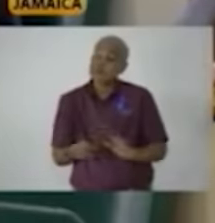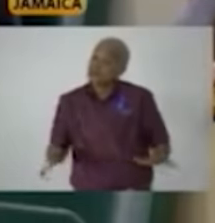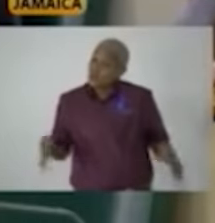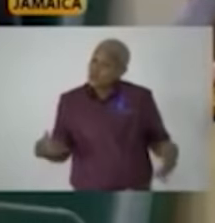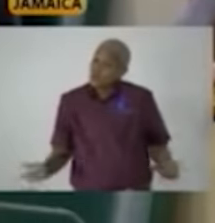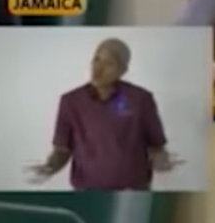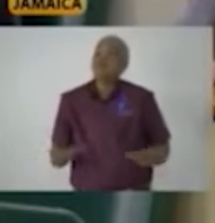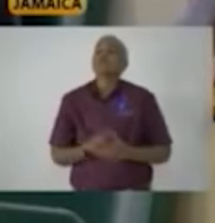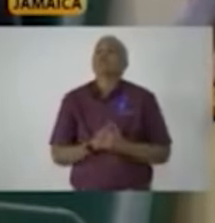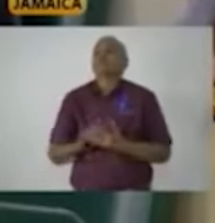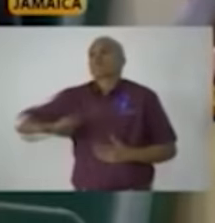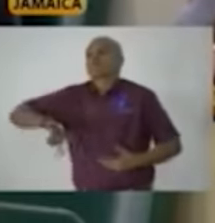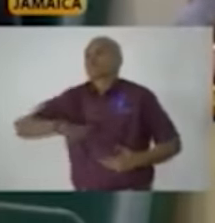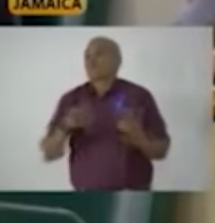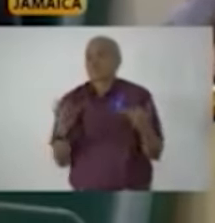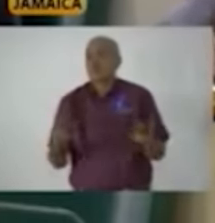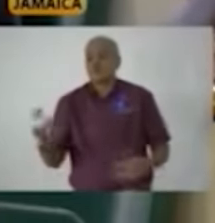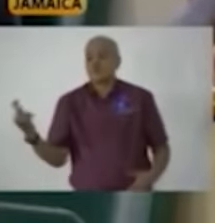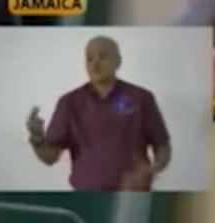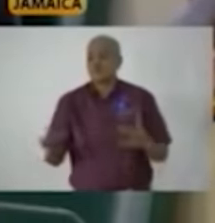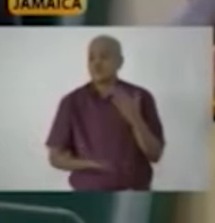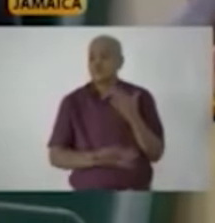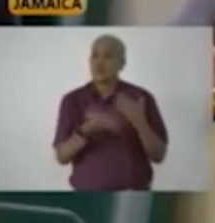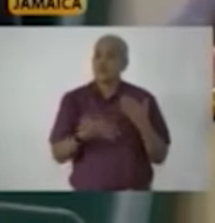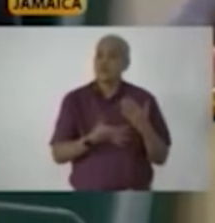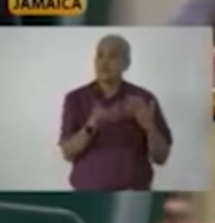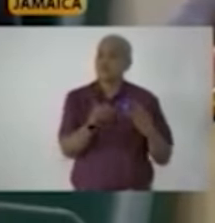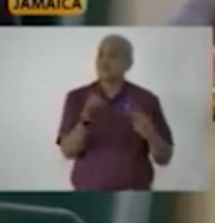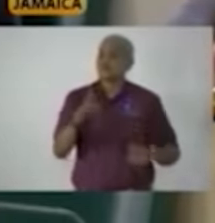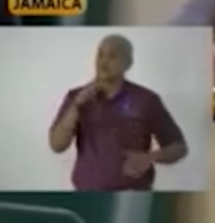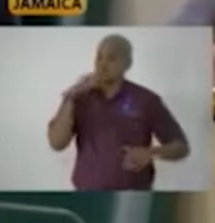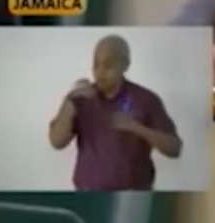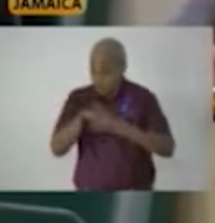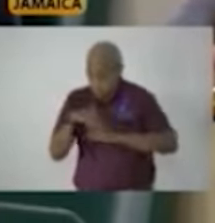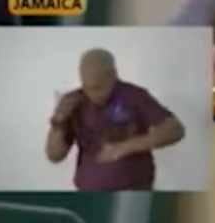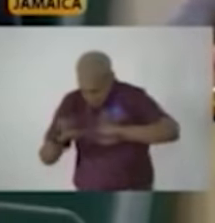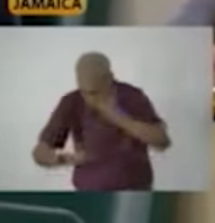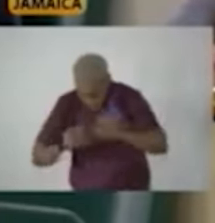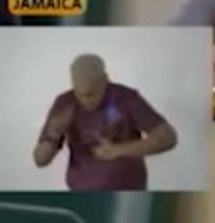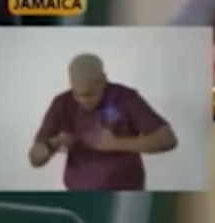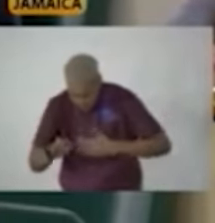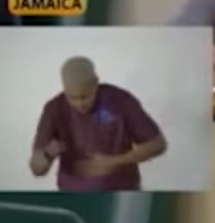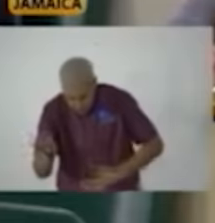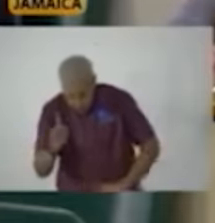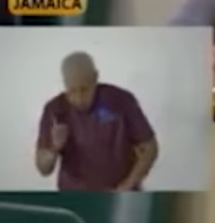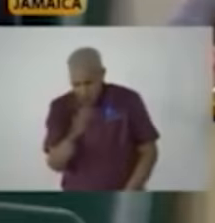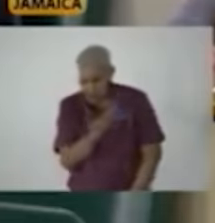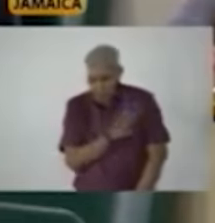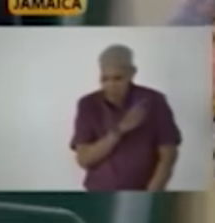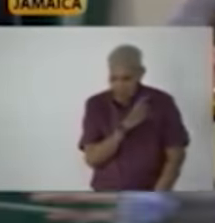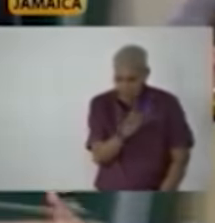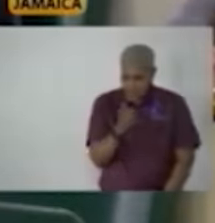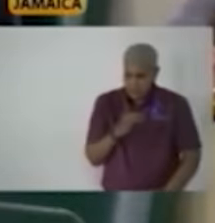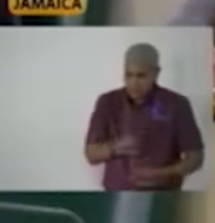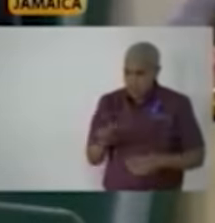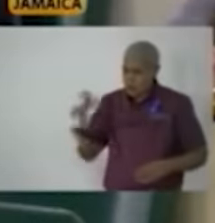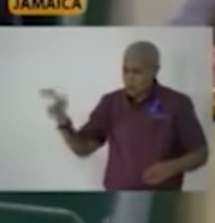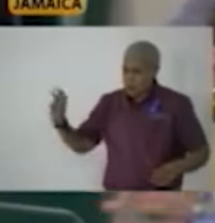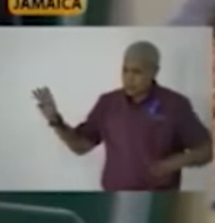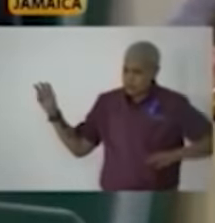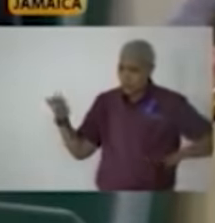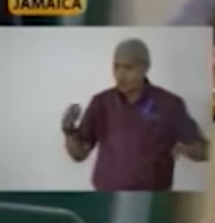means is that we are now using technology, or certainly embarking on a process, where a patient in